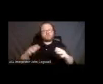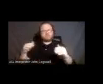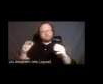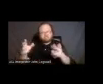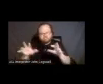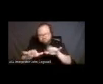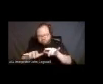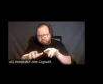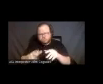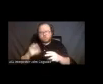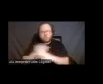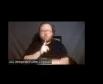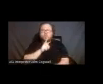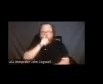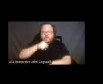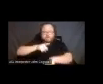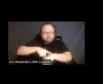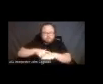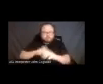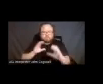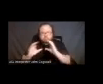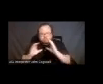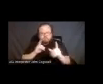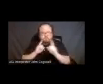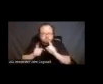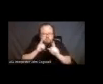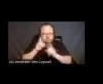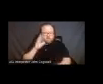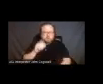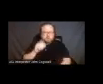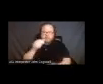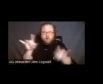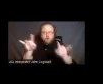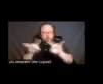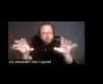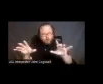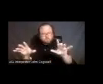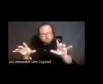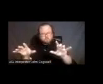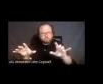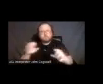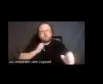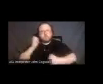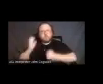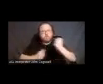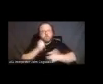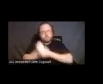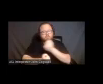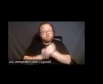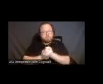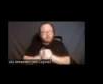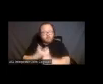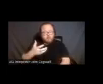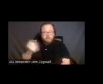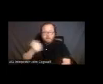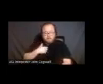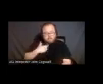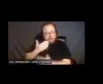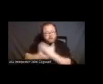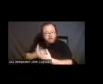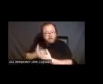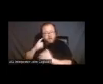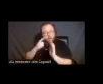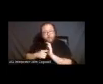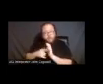real-time conversations for people seeking non-crisis emotional support. Take My Hand was recognized as a California